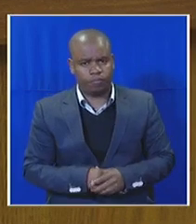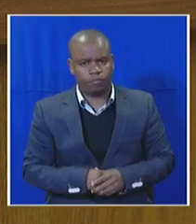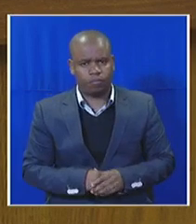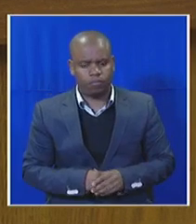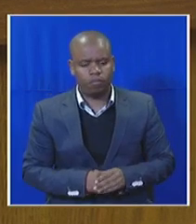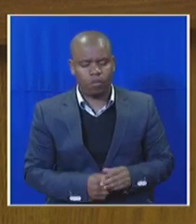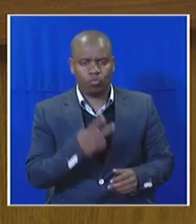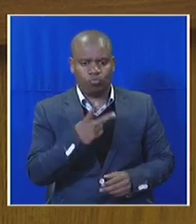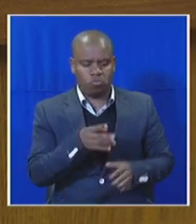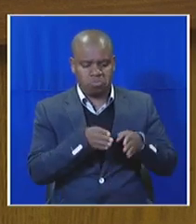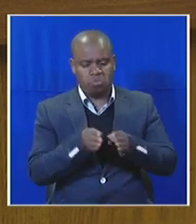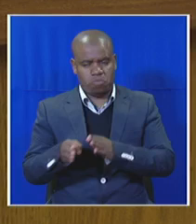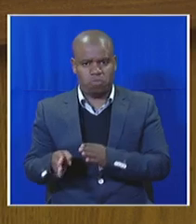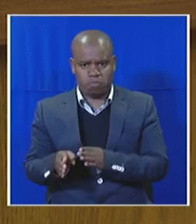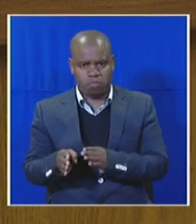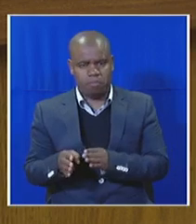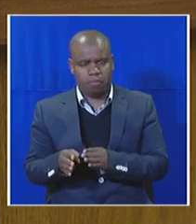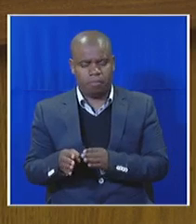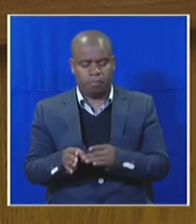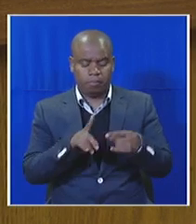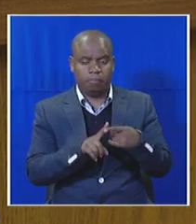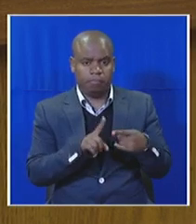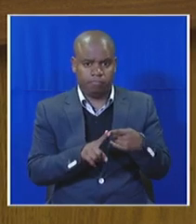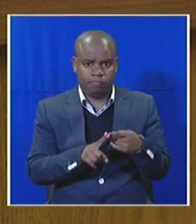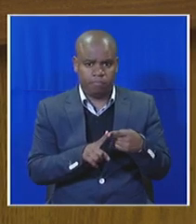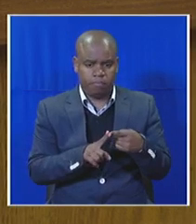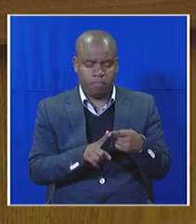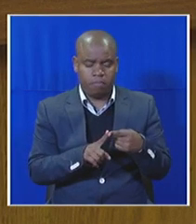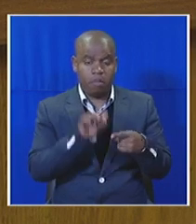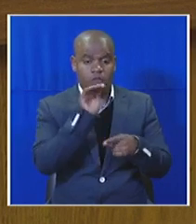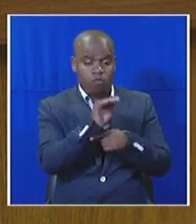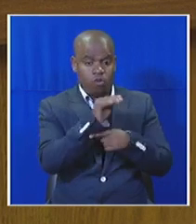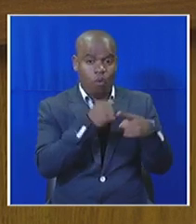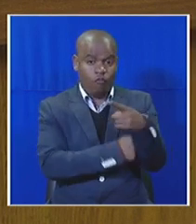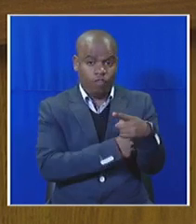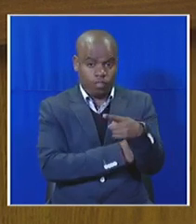two instruments. These are the Foreign Office